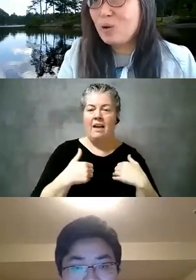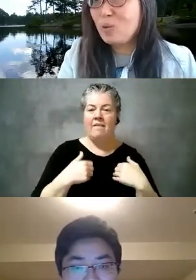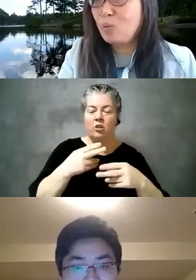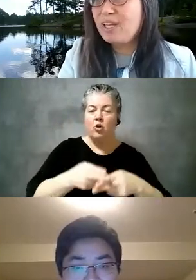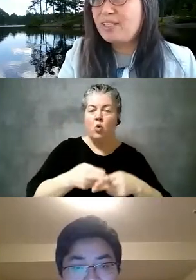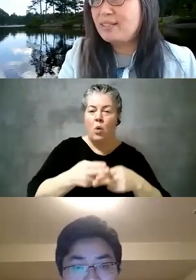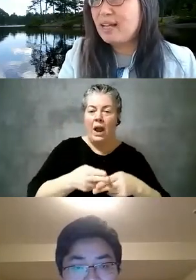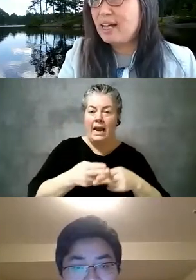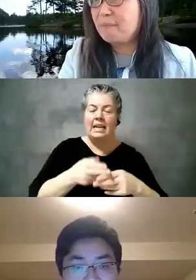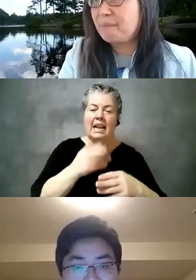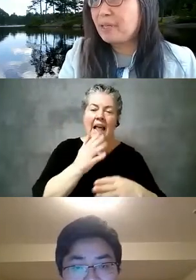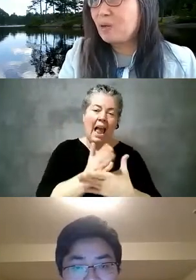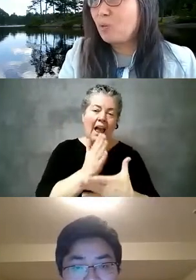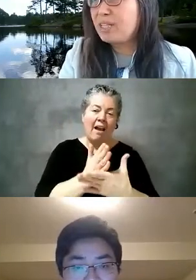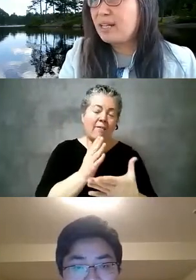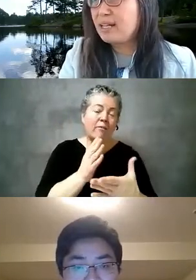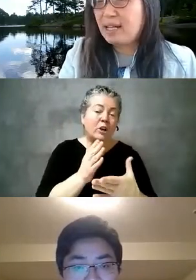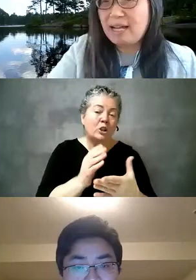learning with